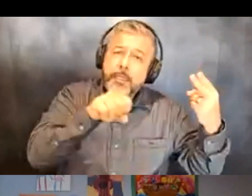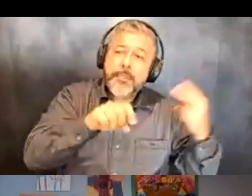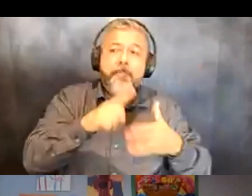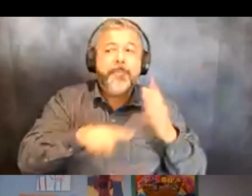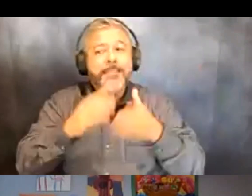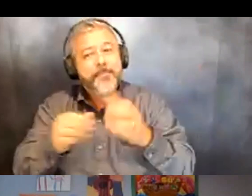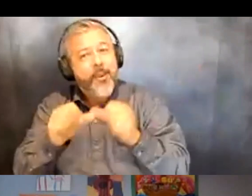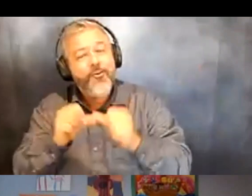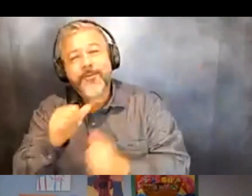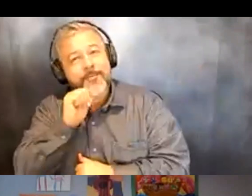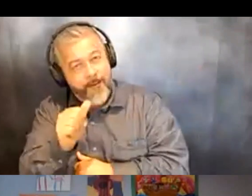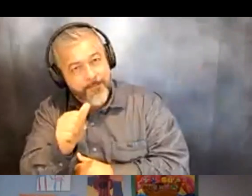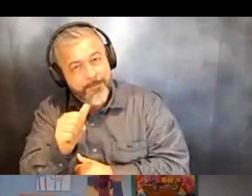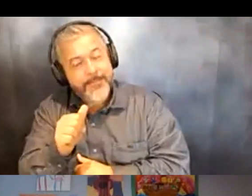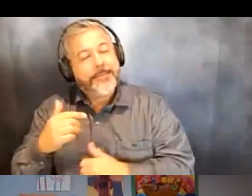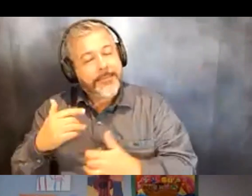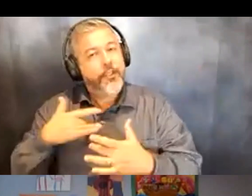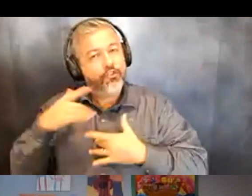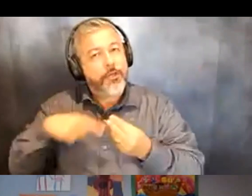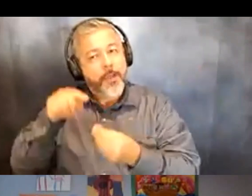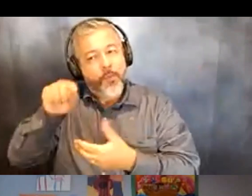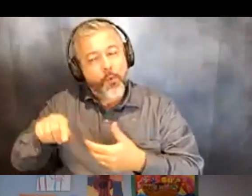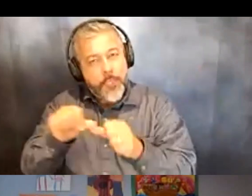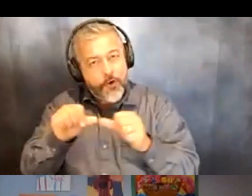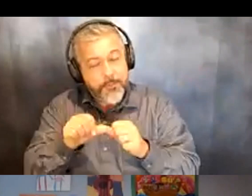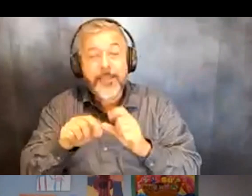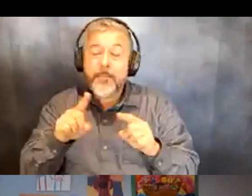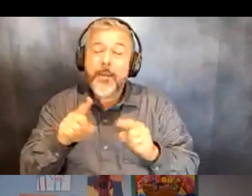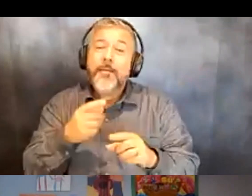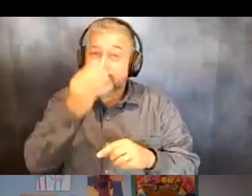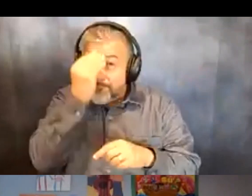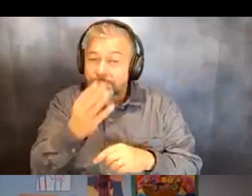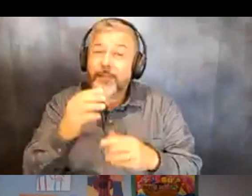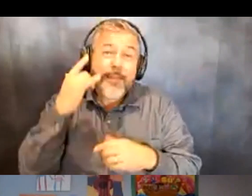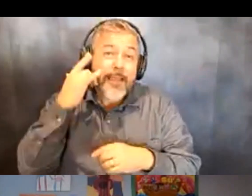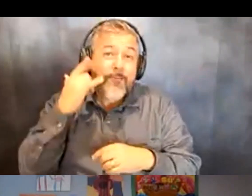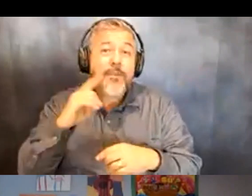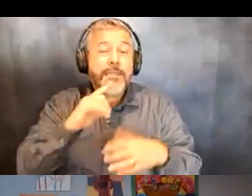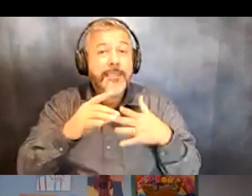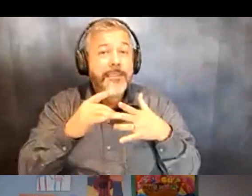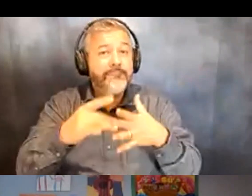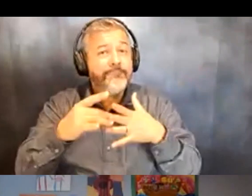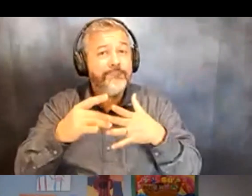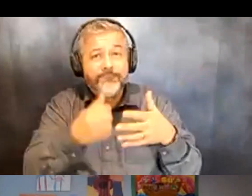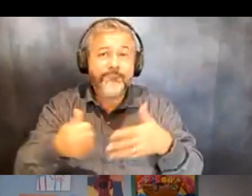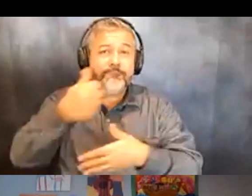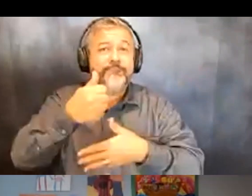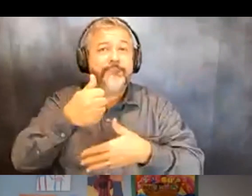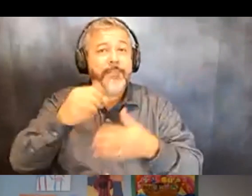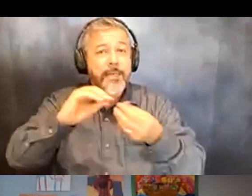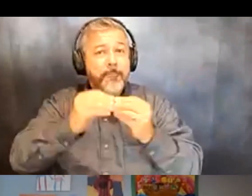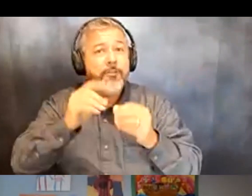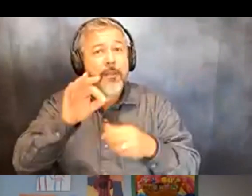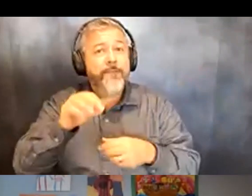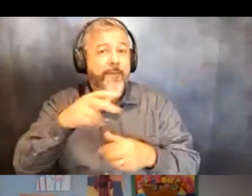would say on a very personal level that California has tried to lead on boosters and vaccines, and we're